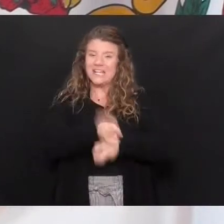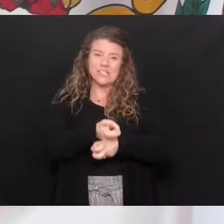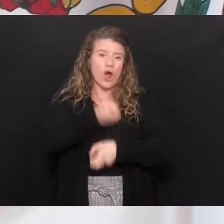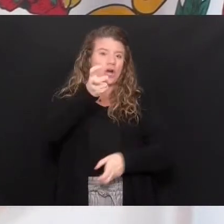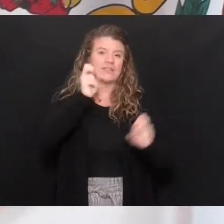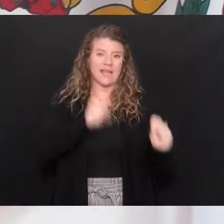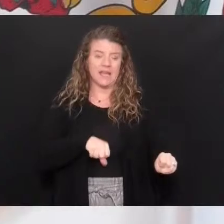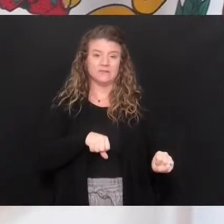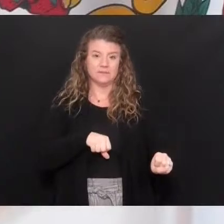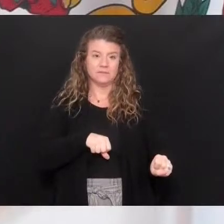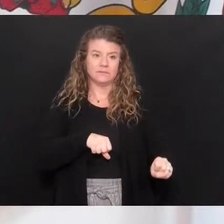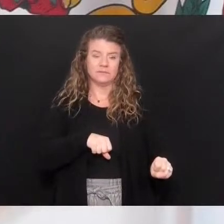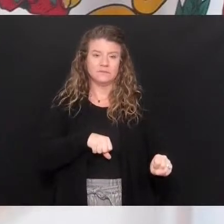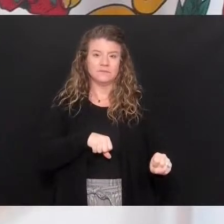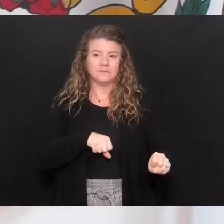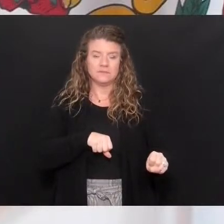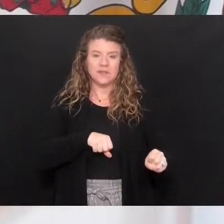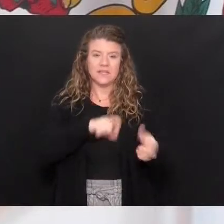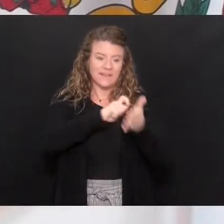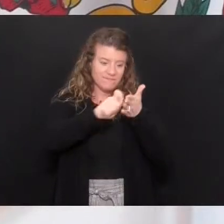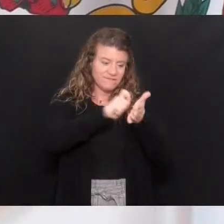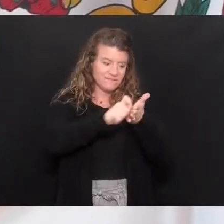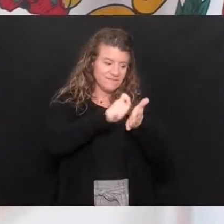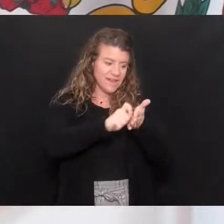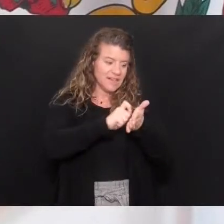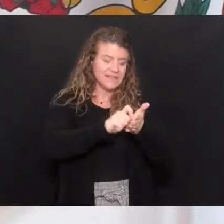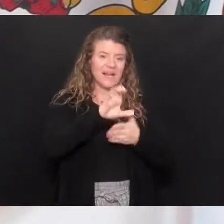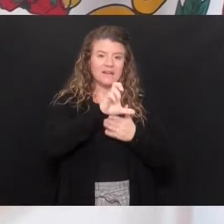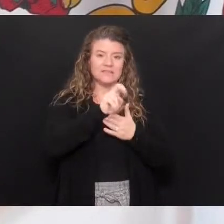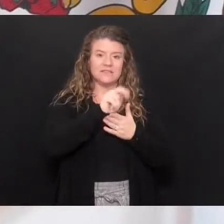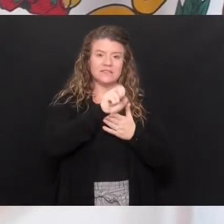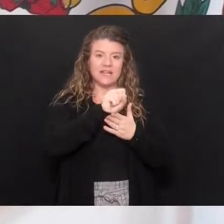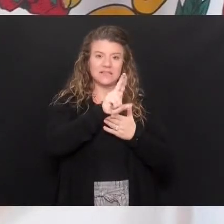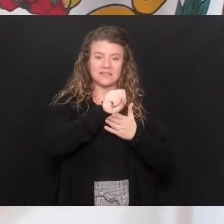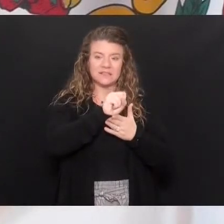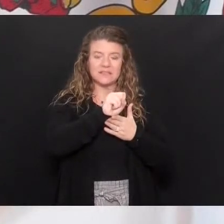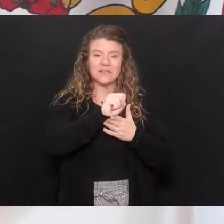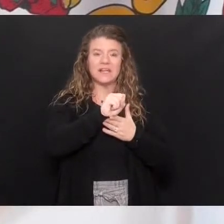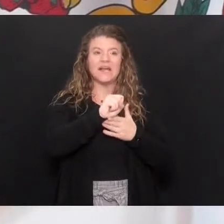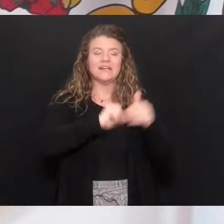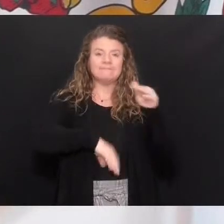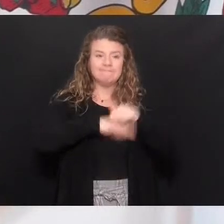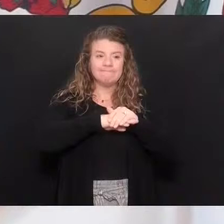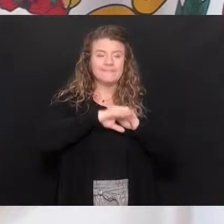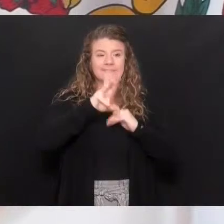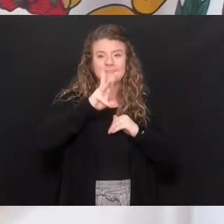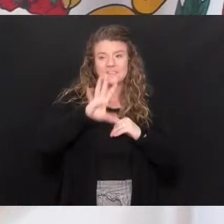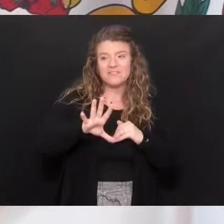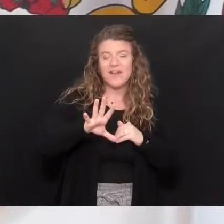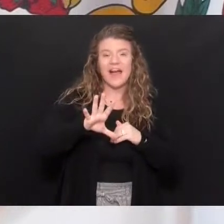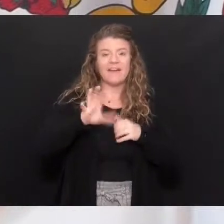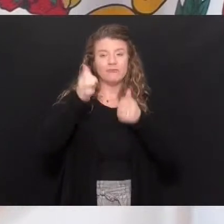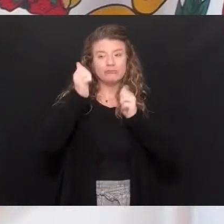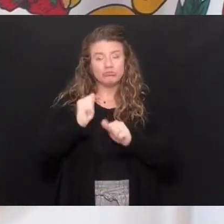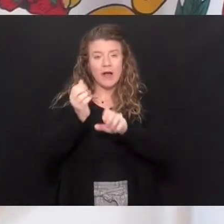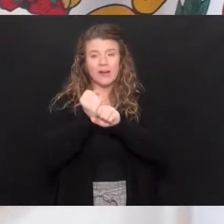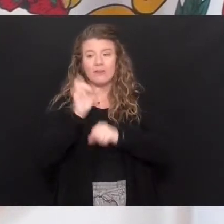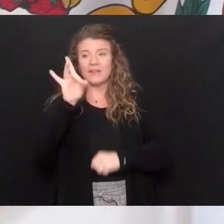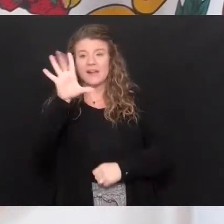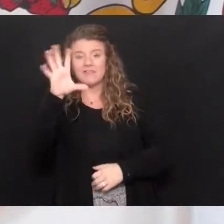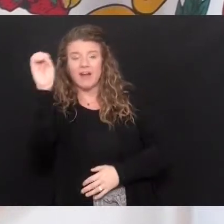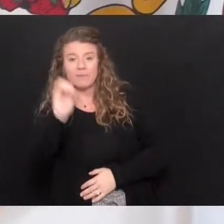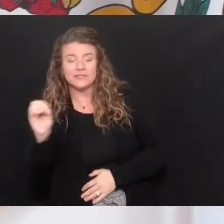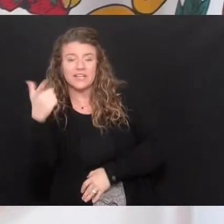can to fill out the census form, to be 65 years of age and try to get to